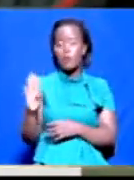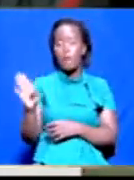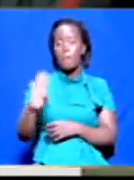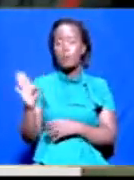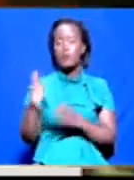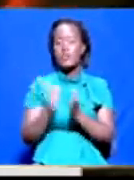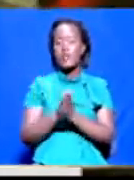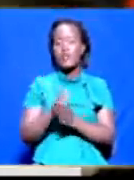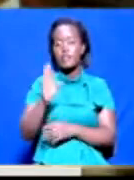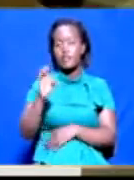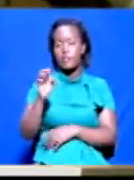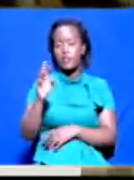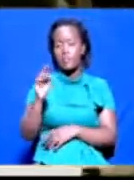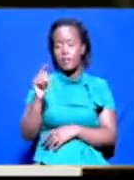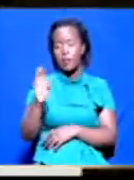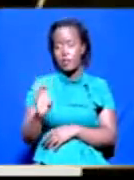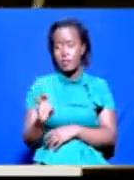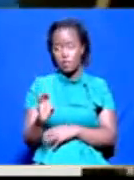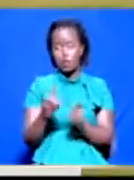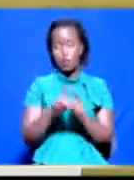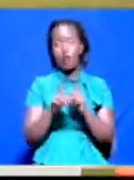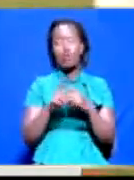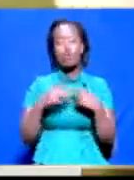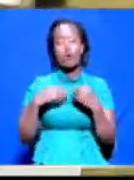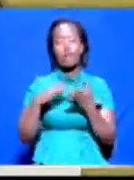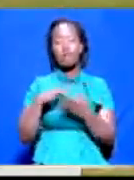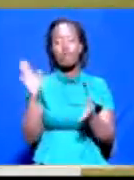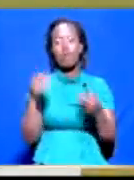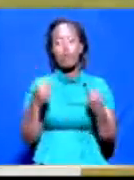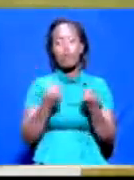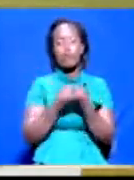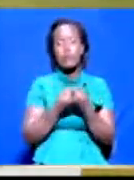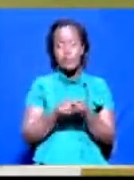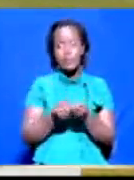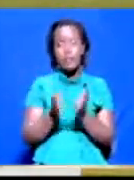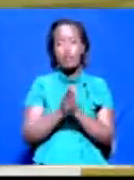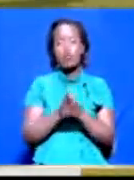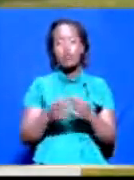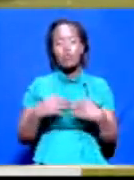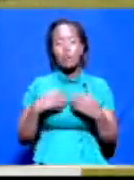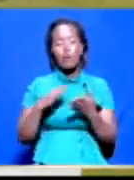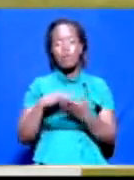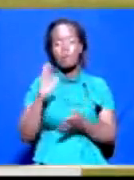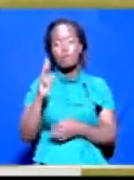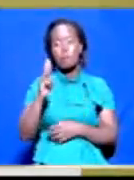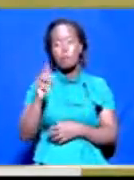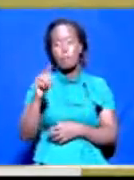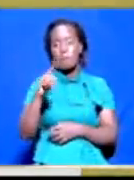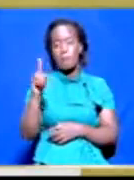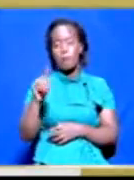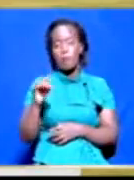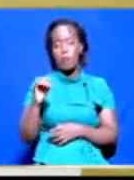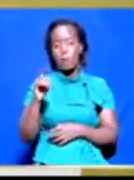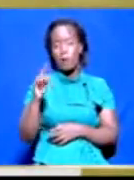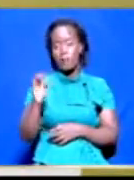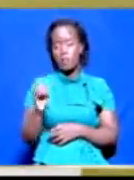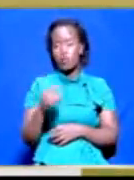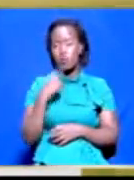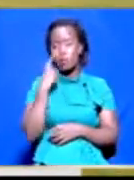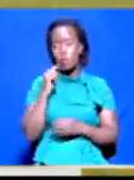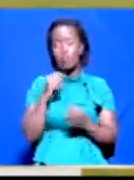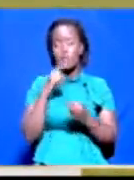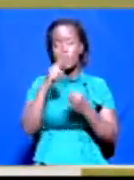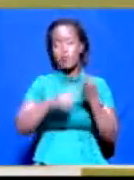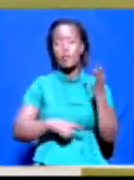The tactician has named a strong squad for the tournament and his charges will be skippered by Wazito's Bernardo Cheng, who is one of the three overage